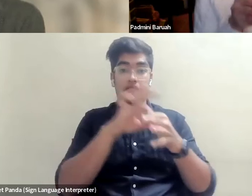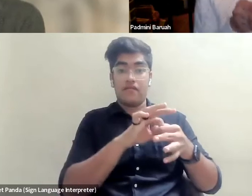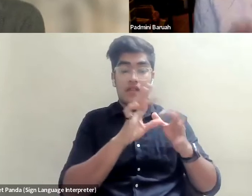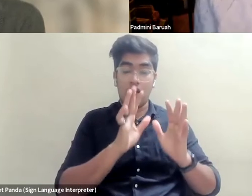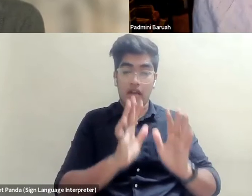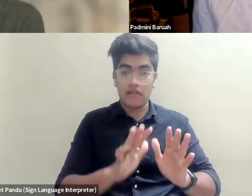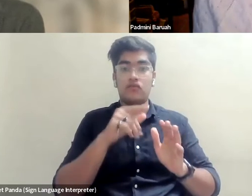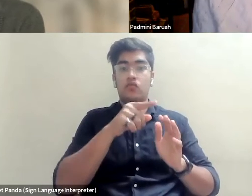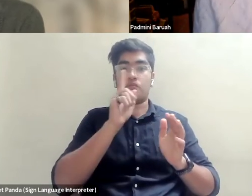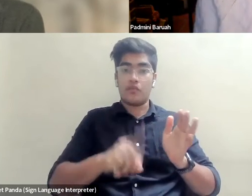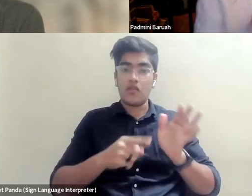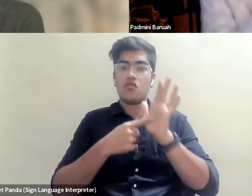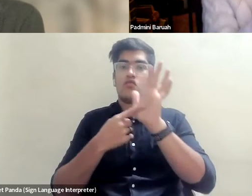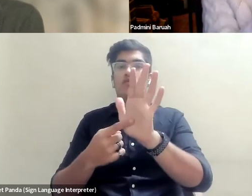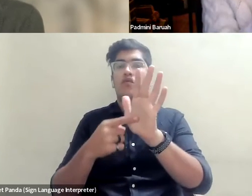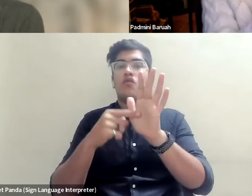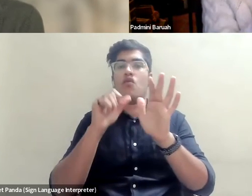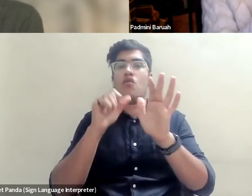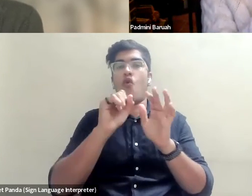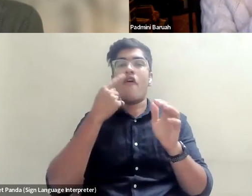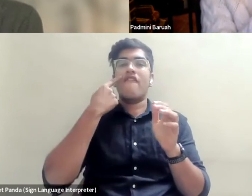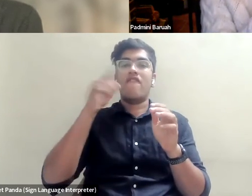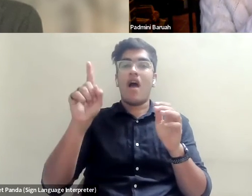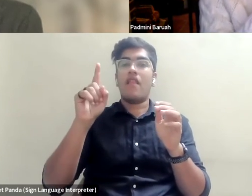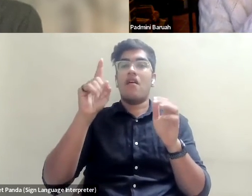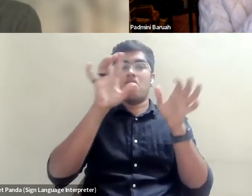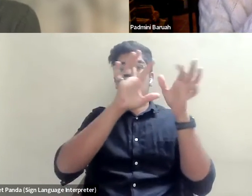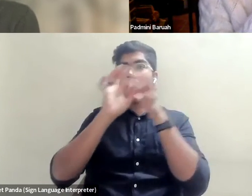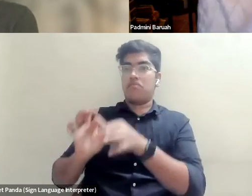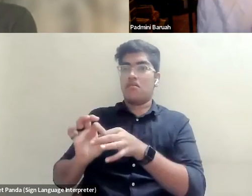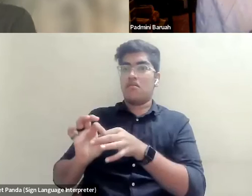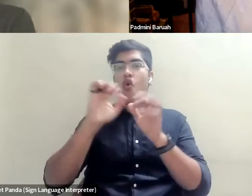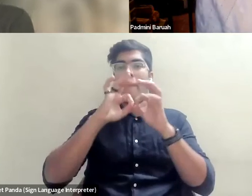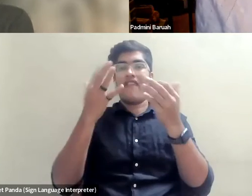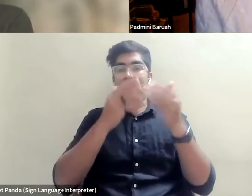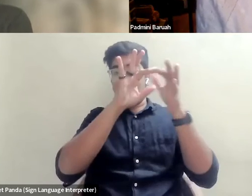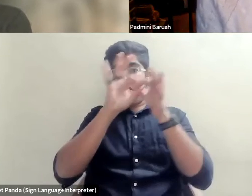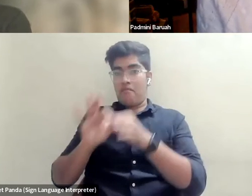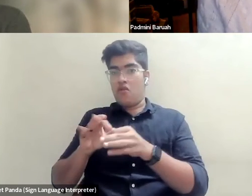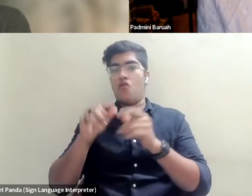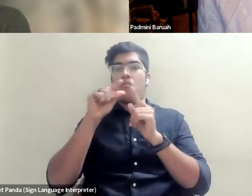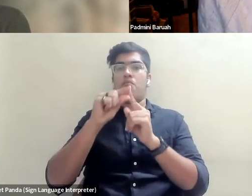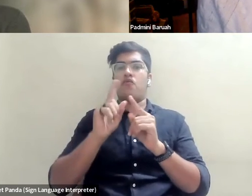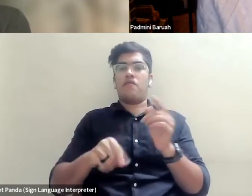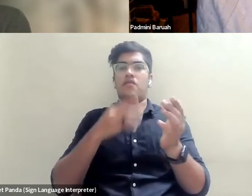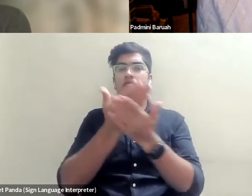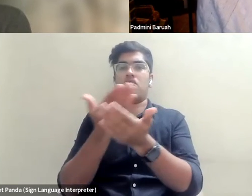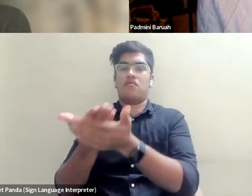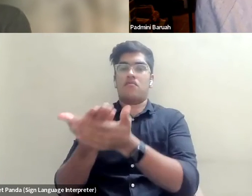to prove your linkage to your father. And when women get married